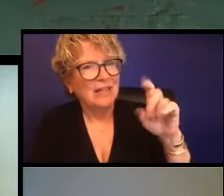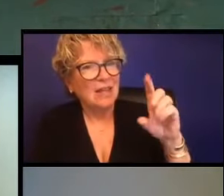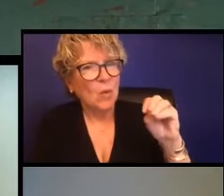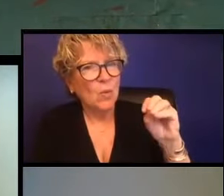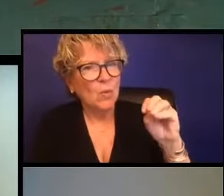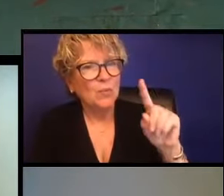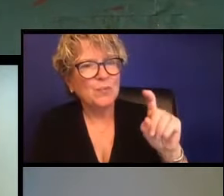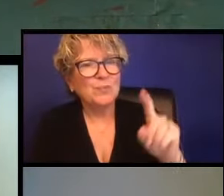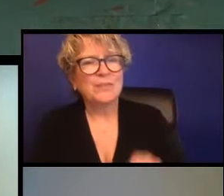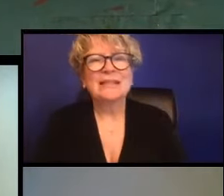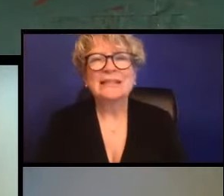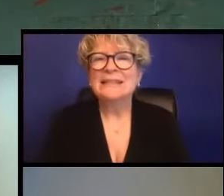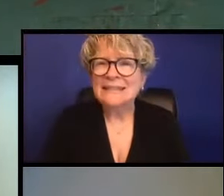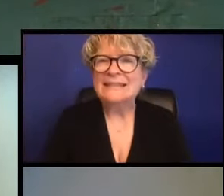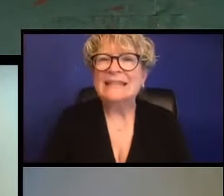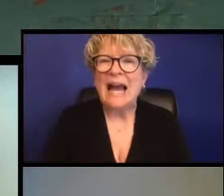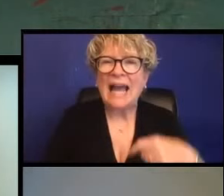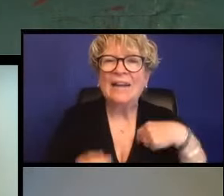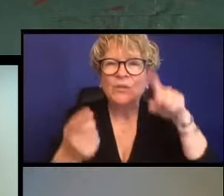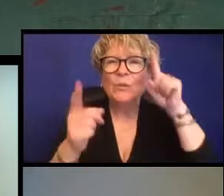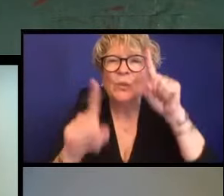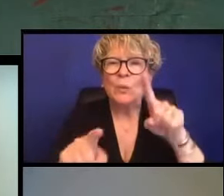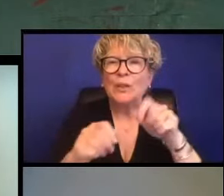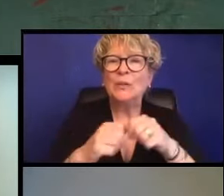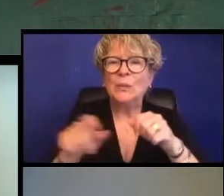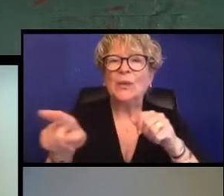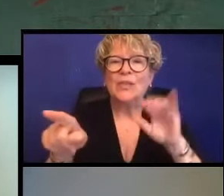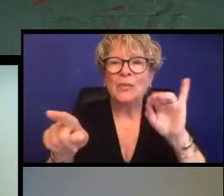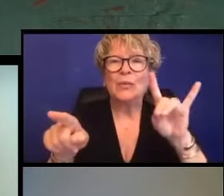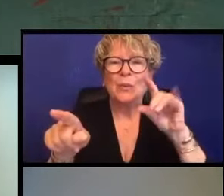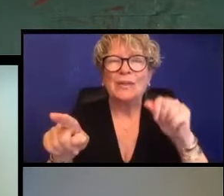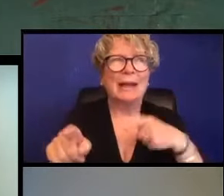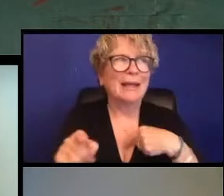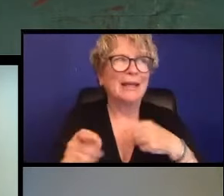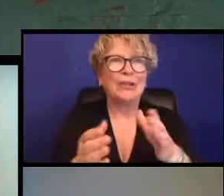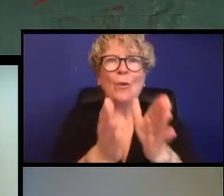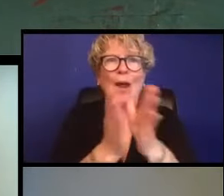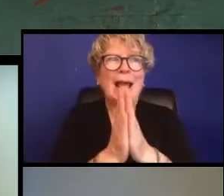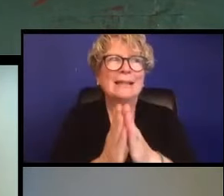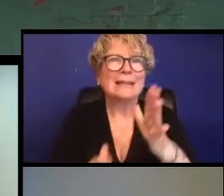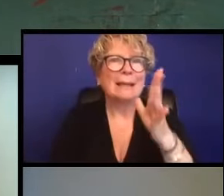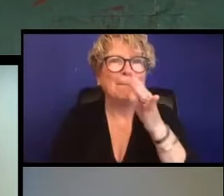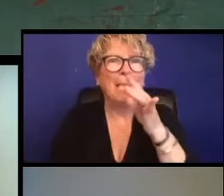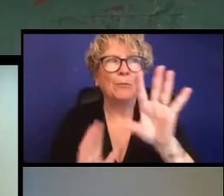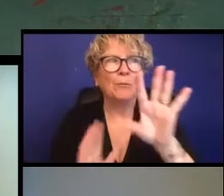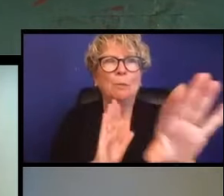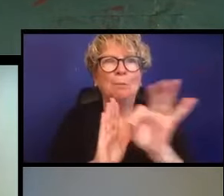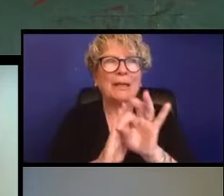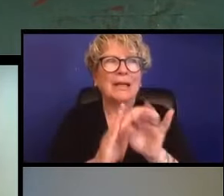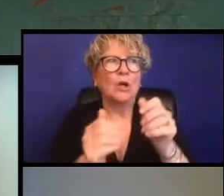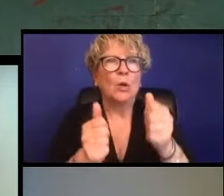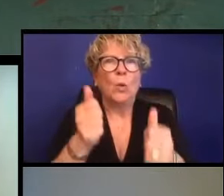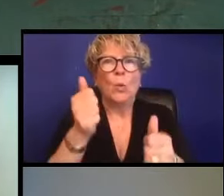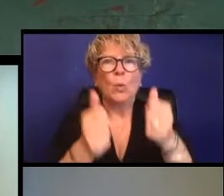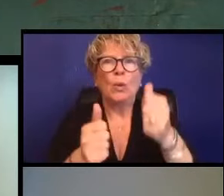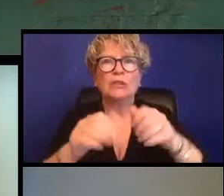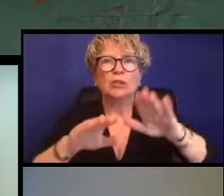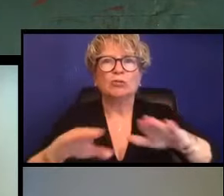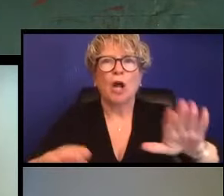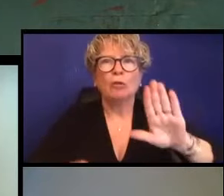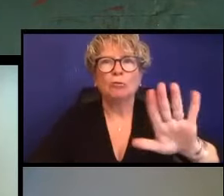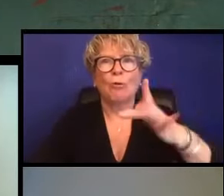Yeah, I have to agree with Julia that this is like asking a mom to choose like which one of her kids is like her favorite.